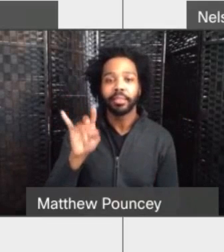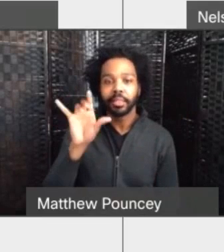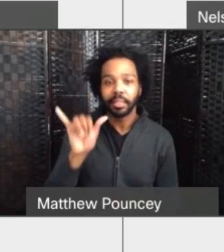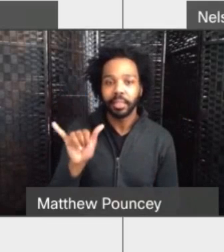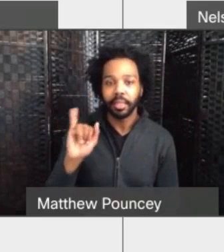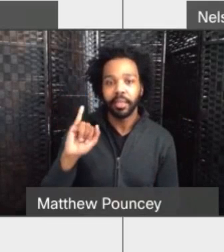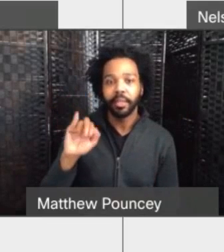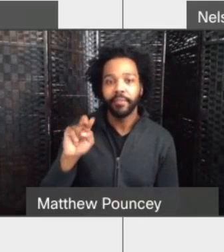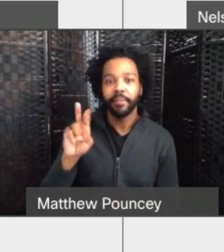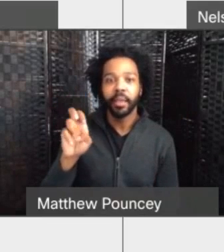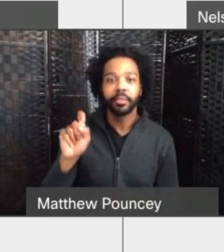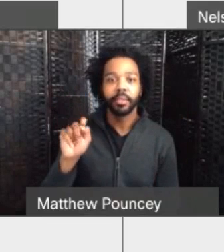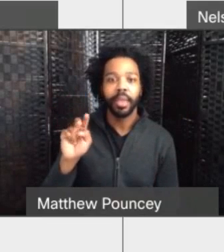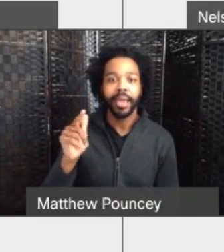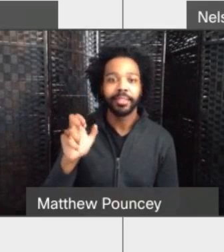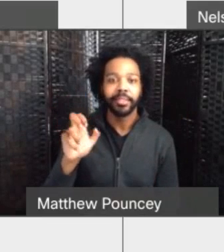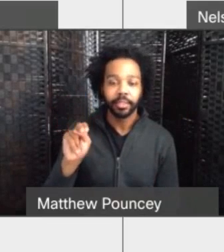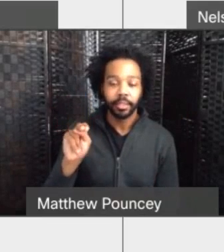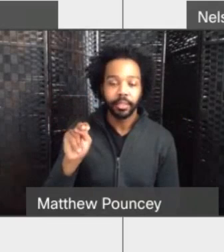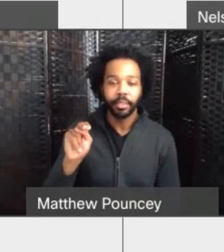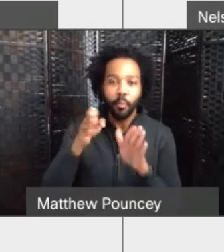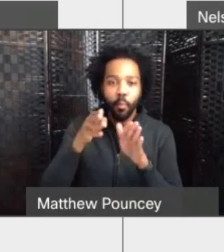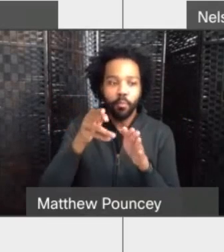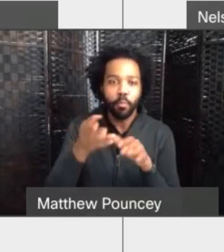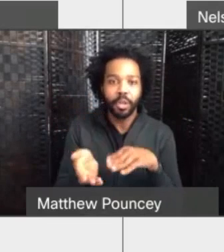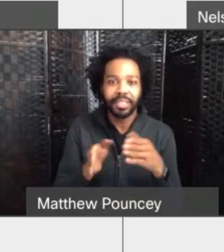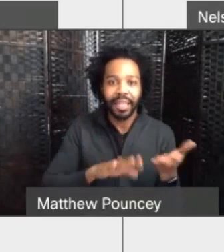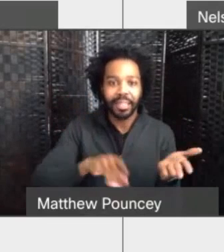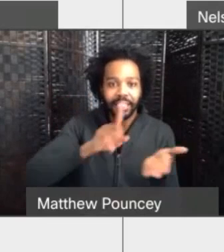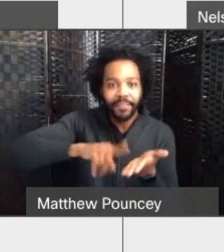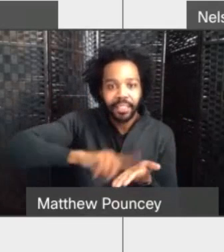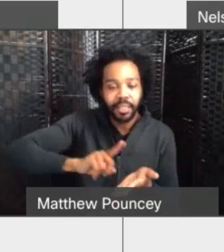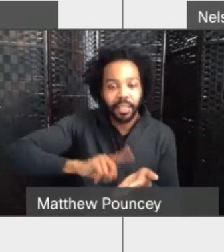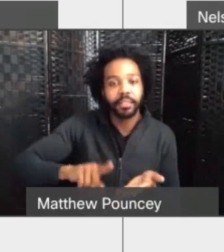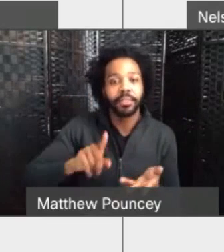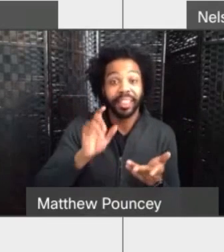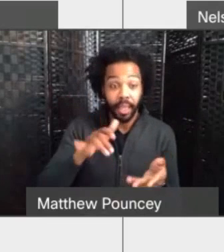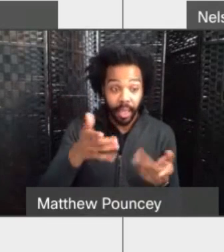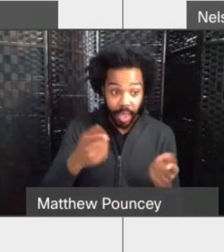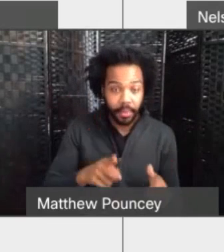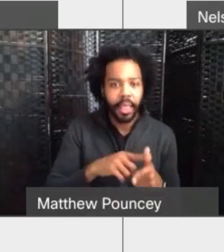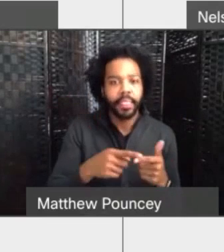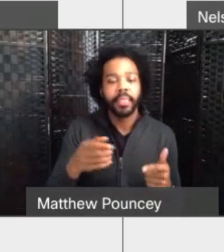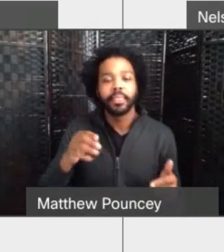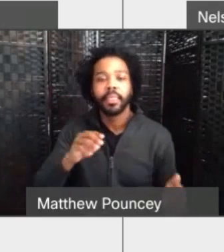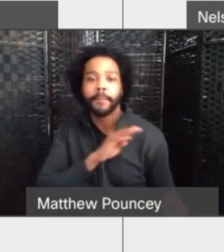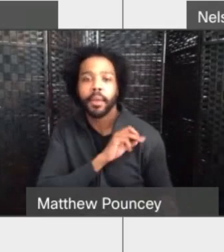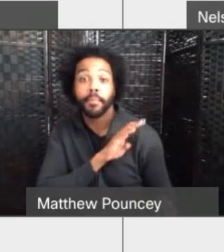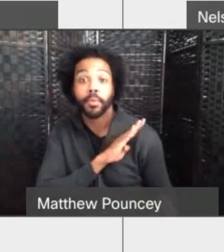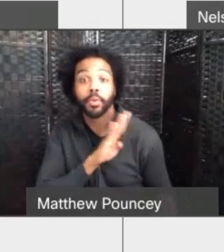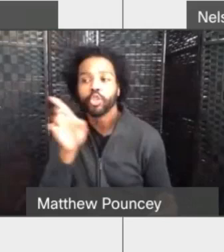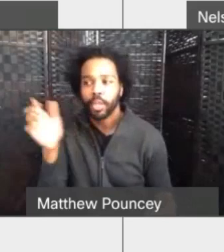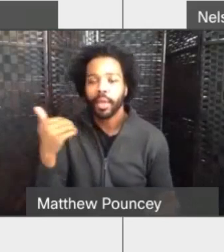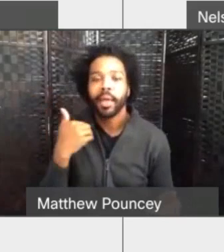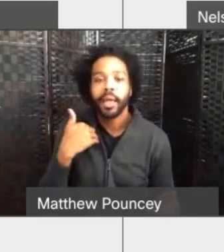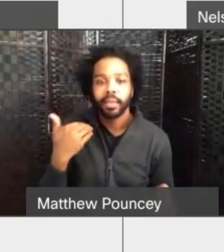deaths are reviewed at the Mortality Review Committee, for which I sit, and then the mayor has an order for a DC